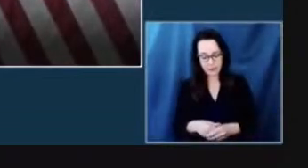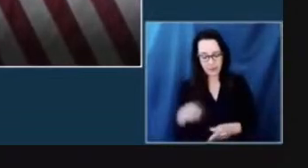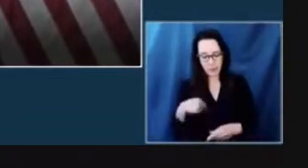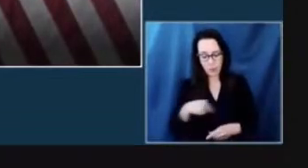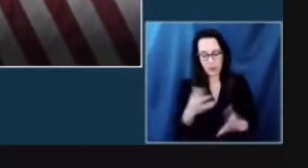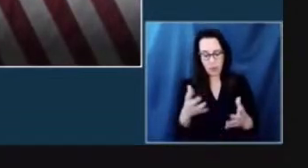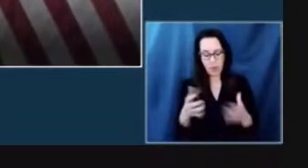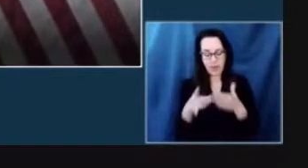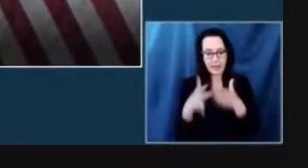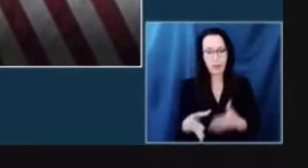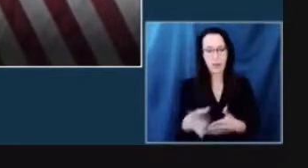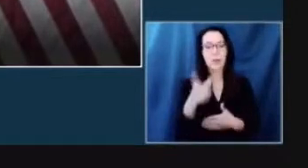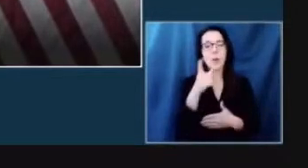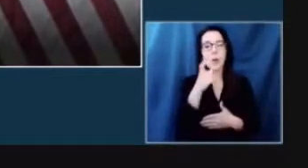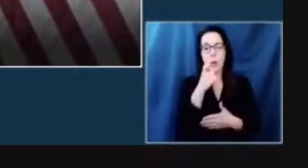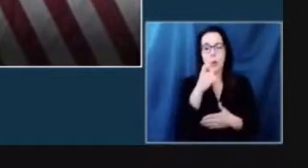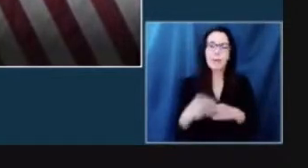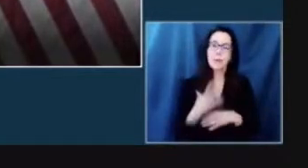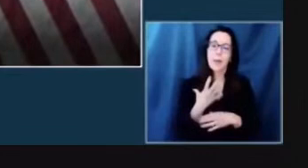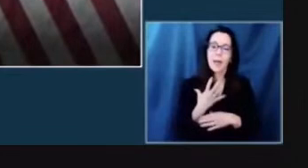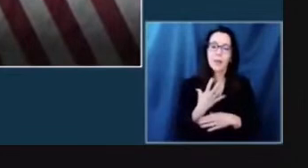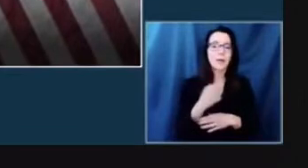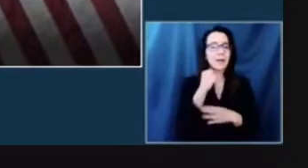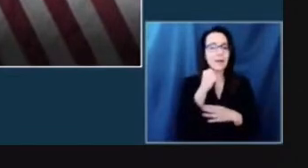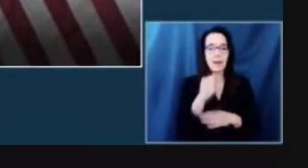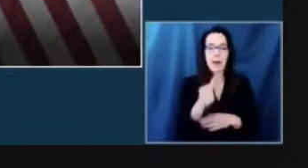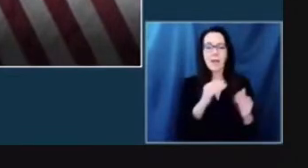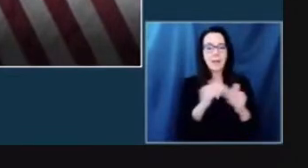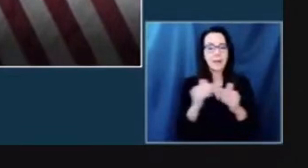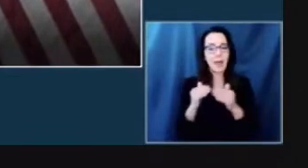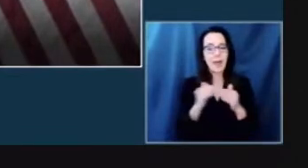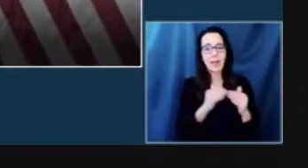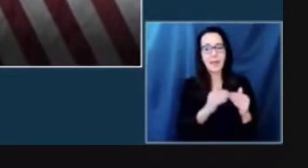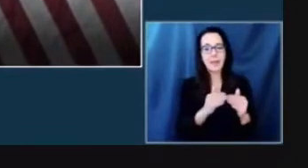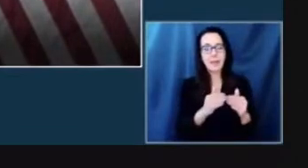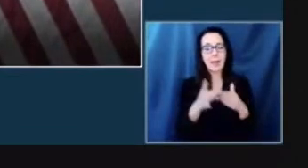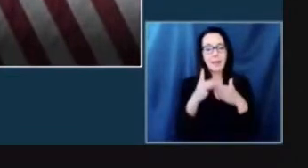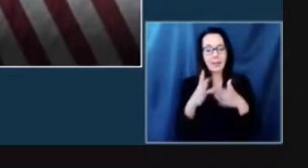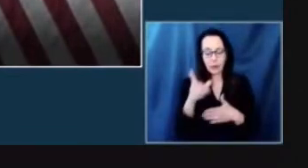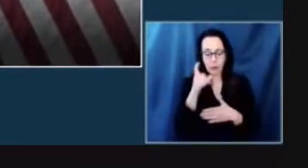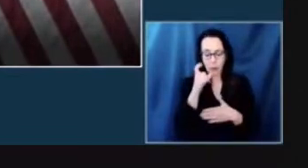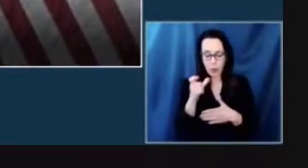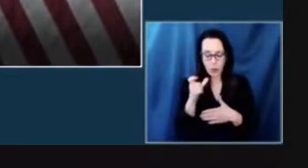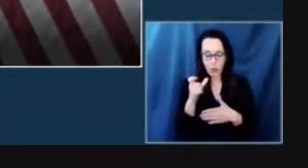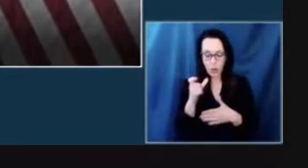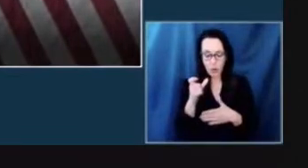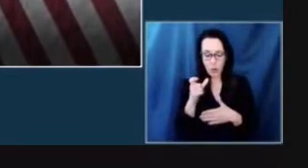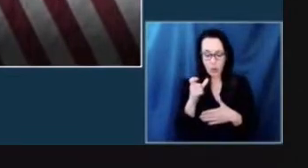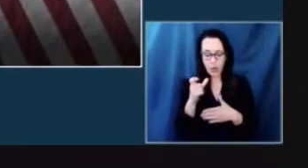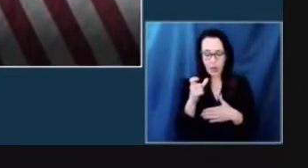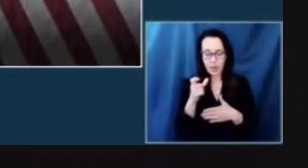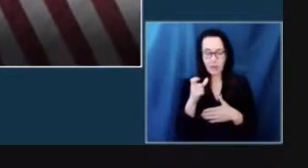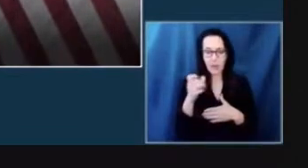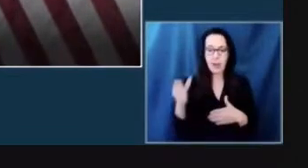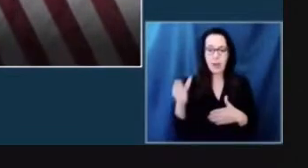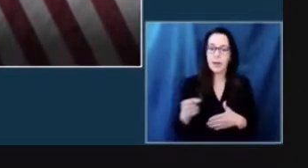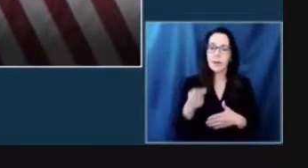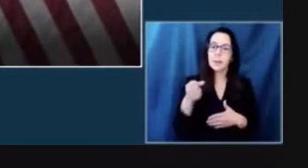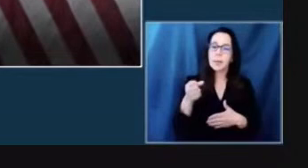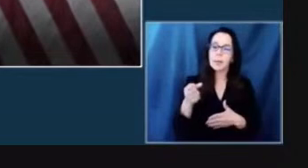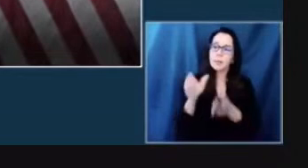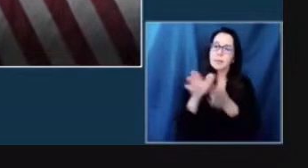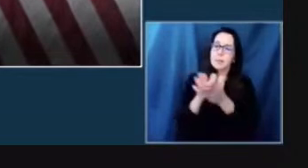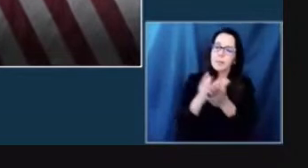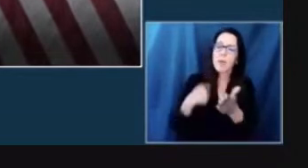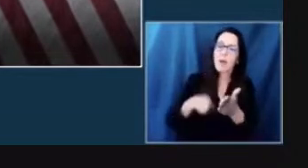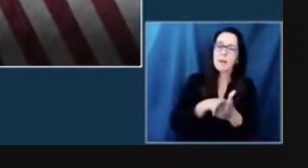who inspire, not divide. Leaders who lift us up and not tear us apart. Who move us